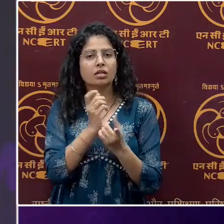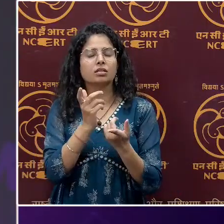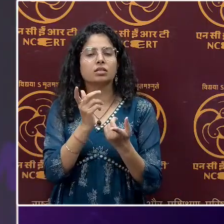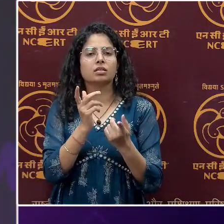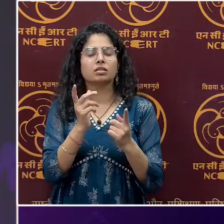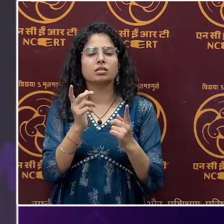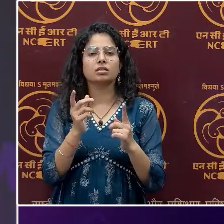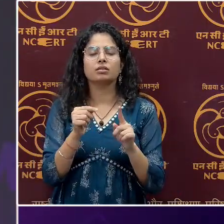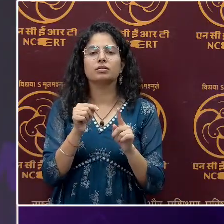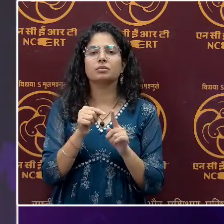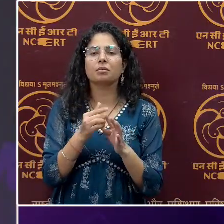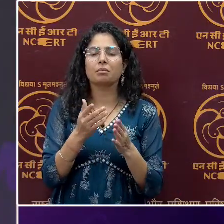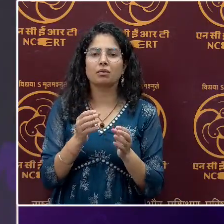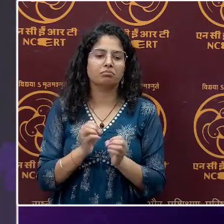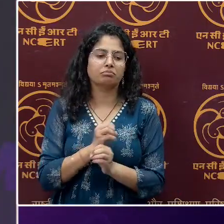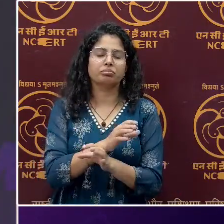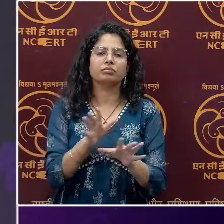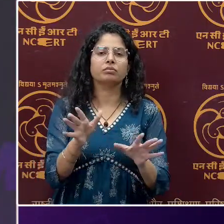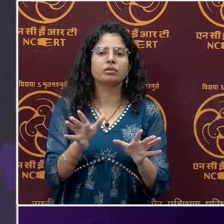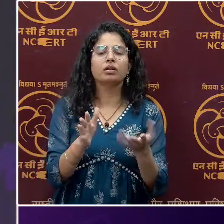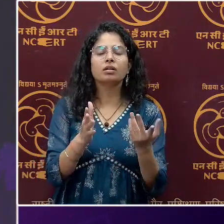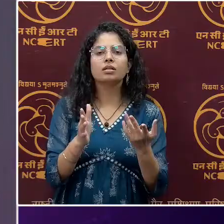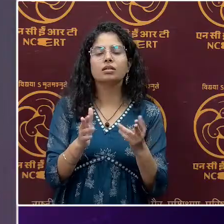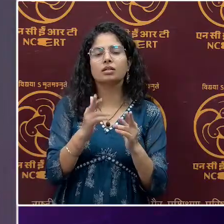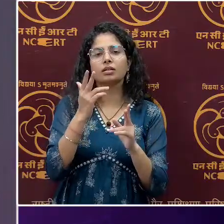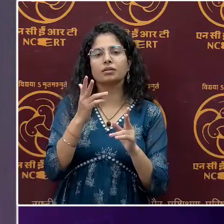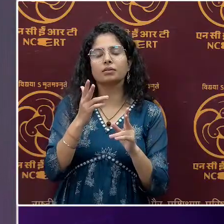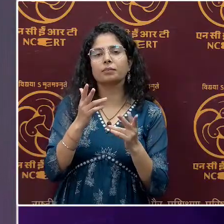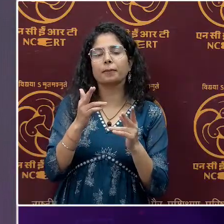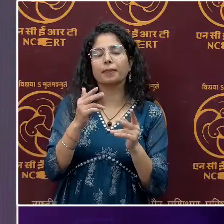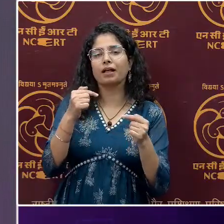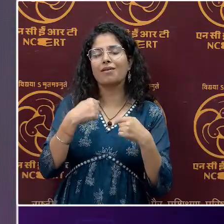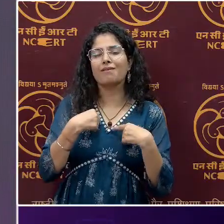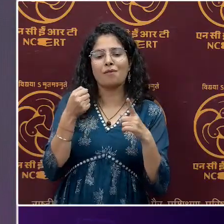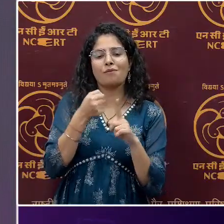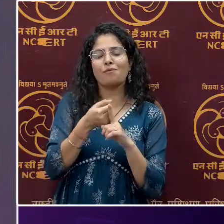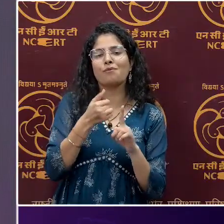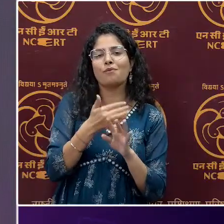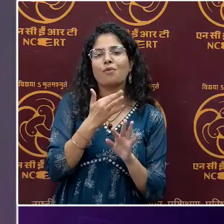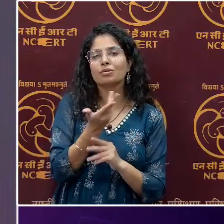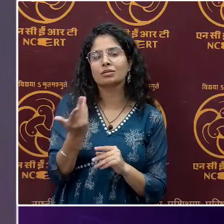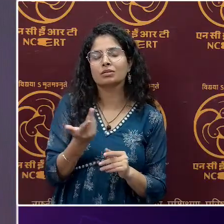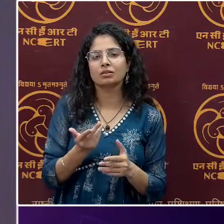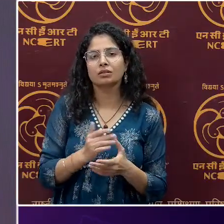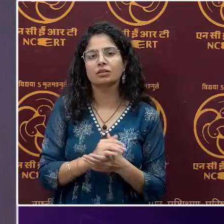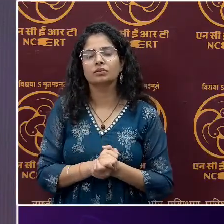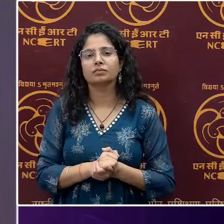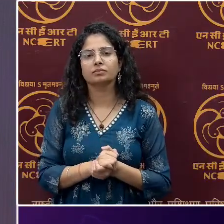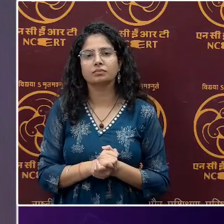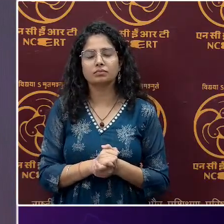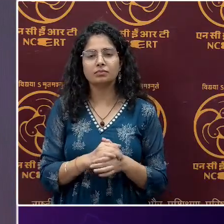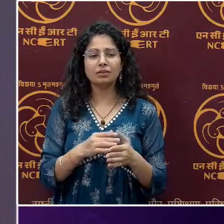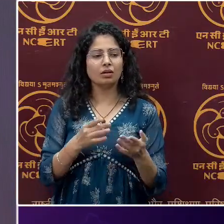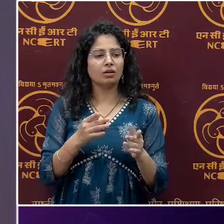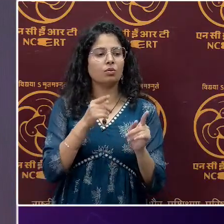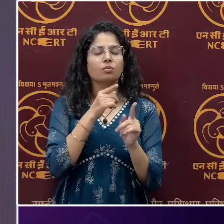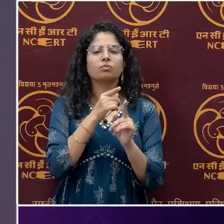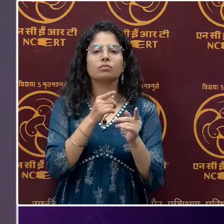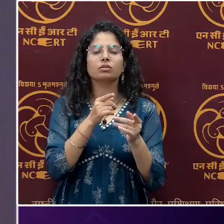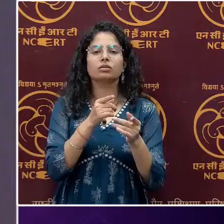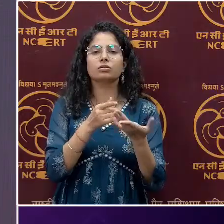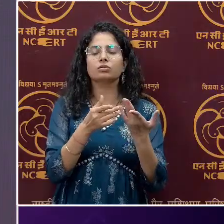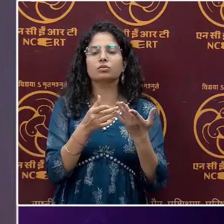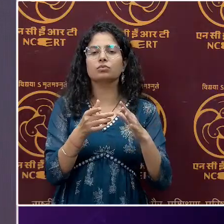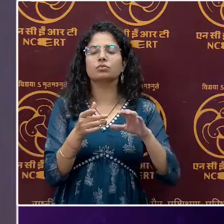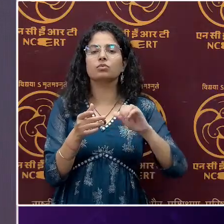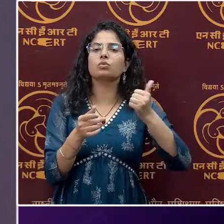know, just shadowed by British culture. We are forced to you know, apply their rules. We are forced to live like